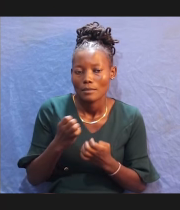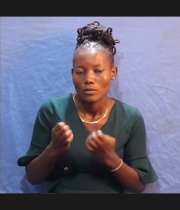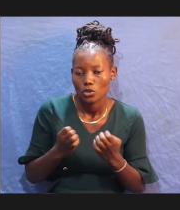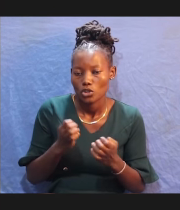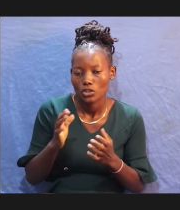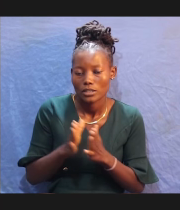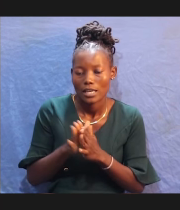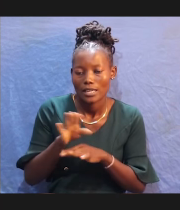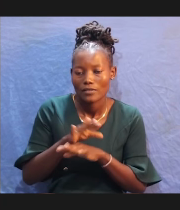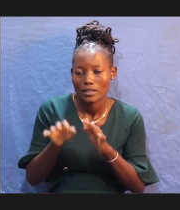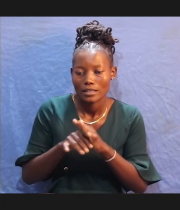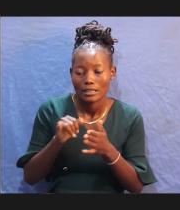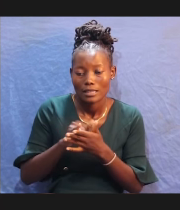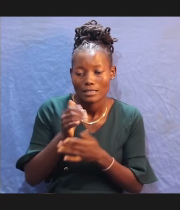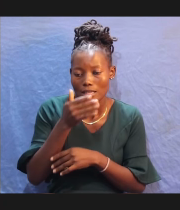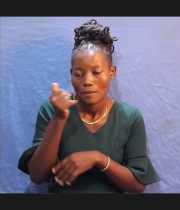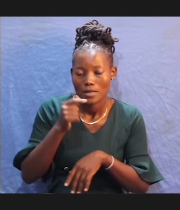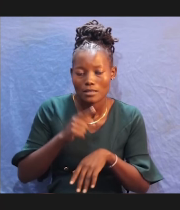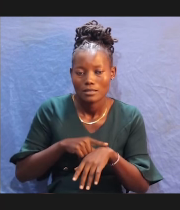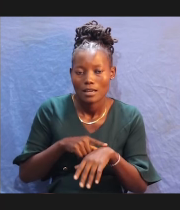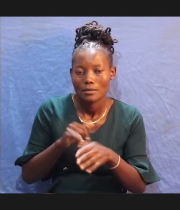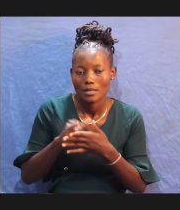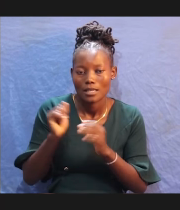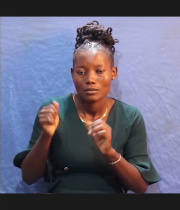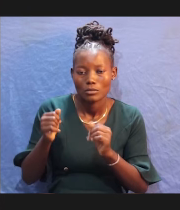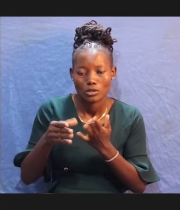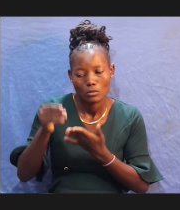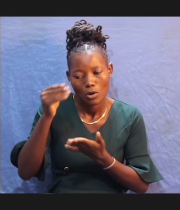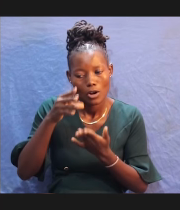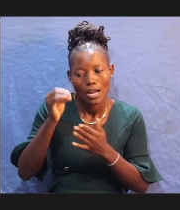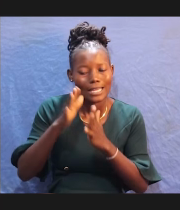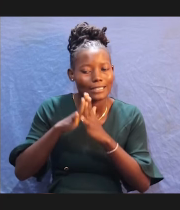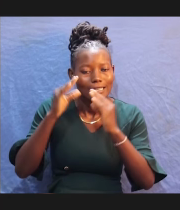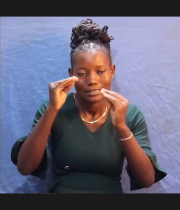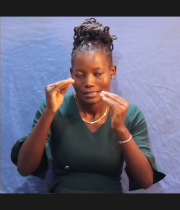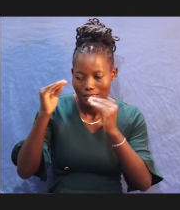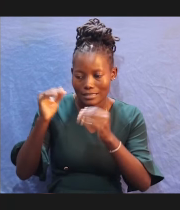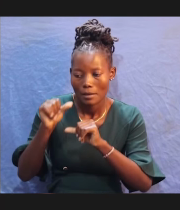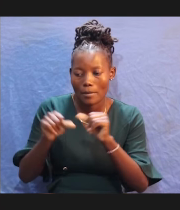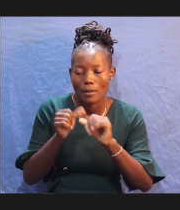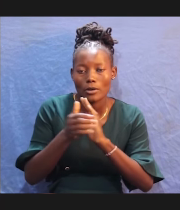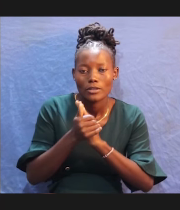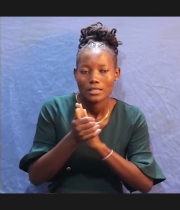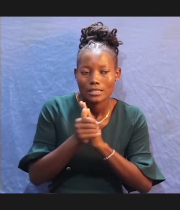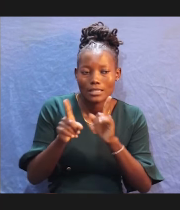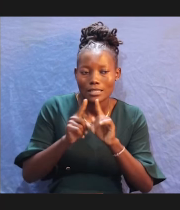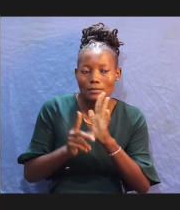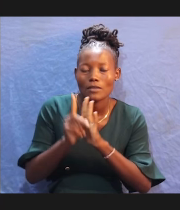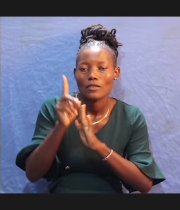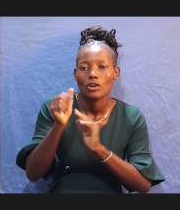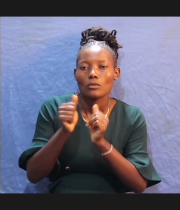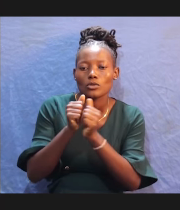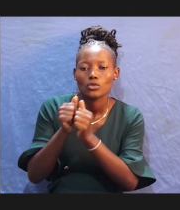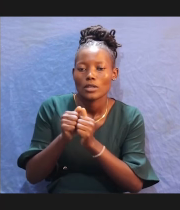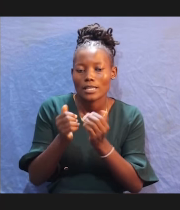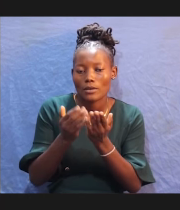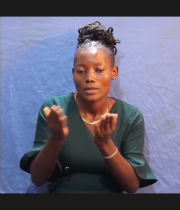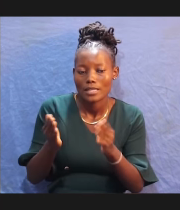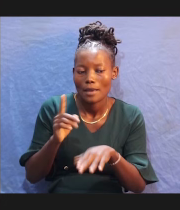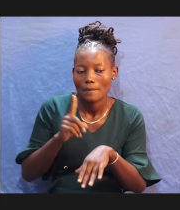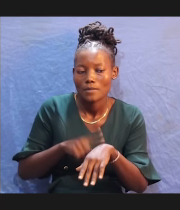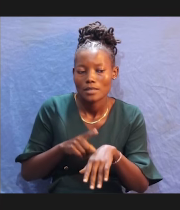best time that you can learn and teach them about these skills and develop the skills with them. So when they get